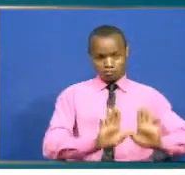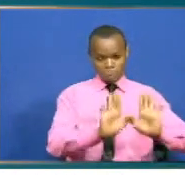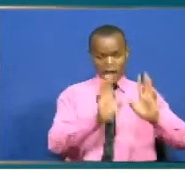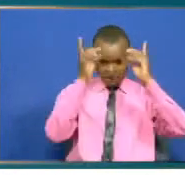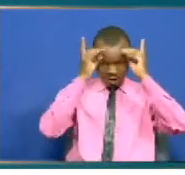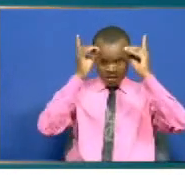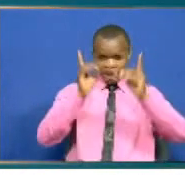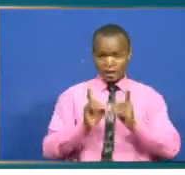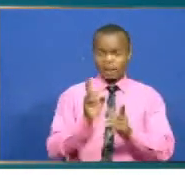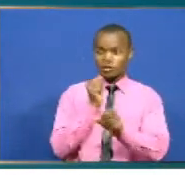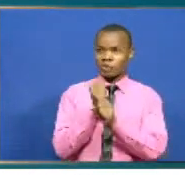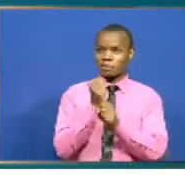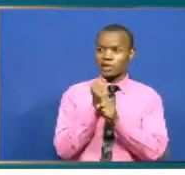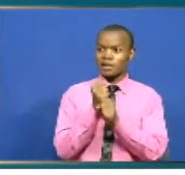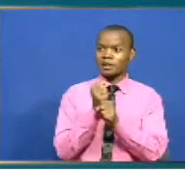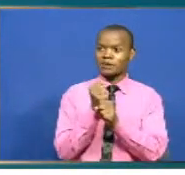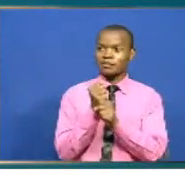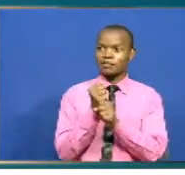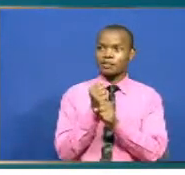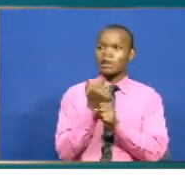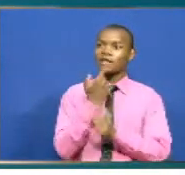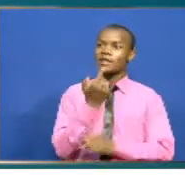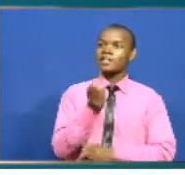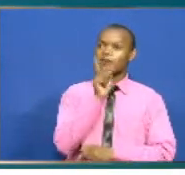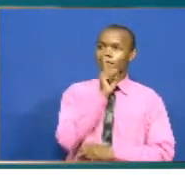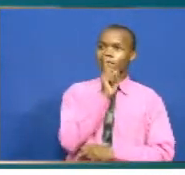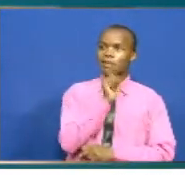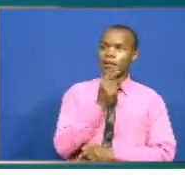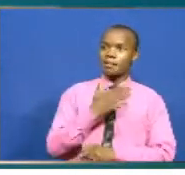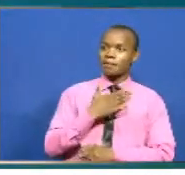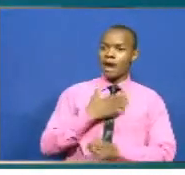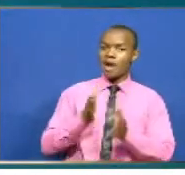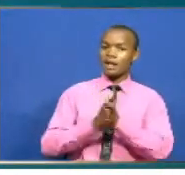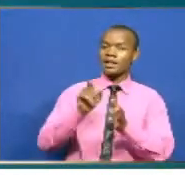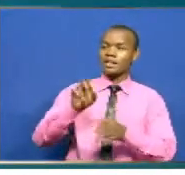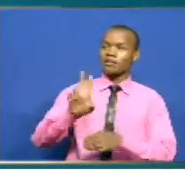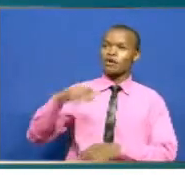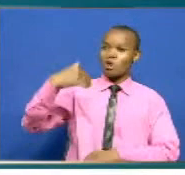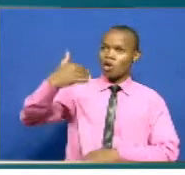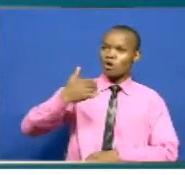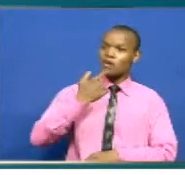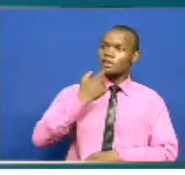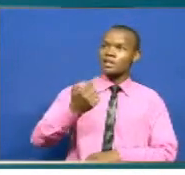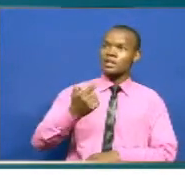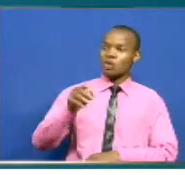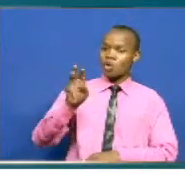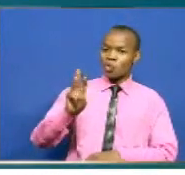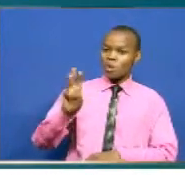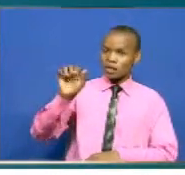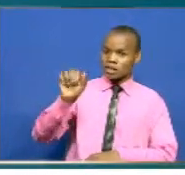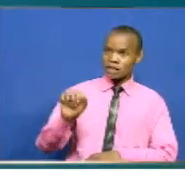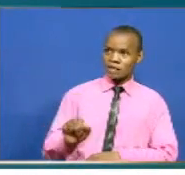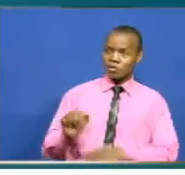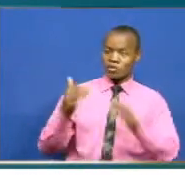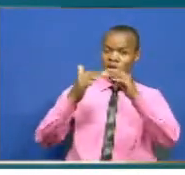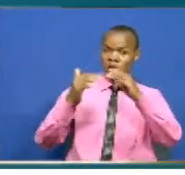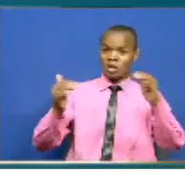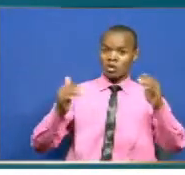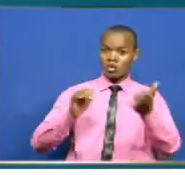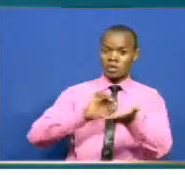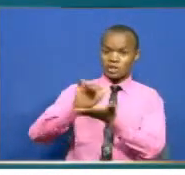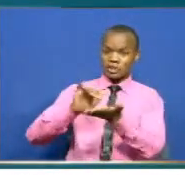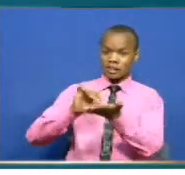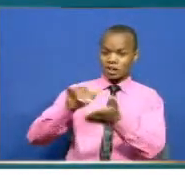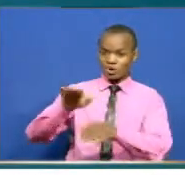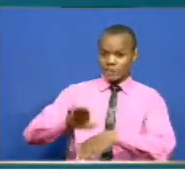for that particular matter. Mm-hmm. I have said mine time and again on television, saying that Wajir South is equivalent to Central Province, Nairobi